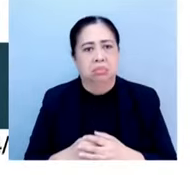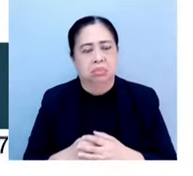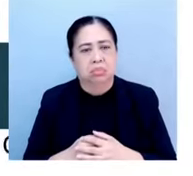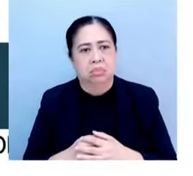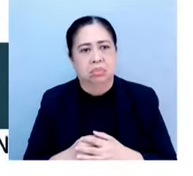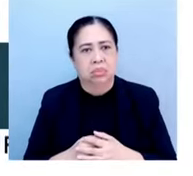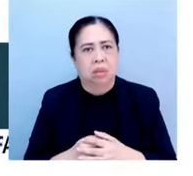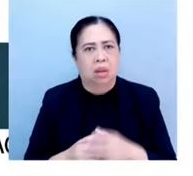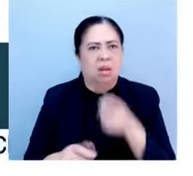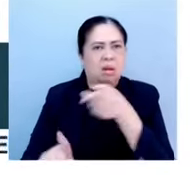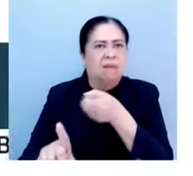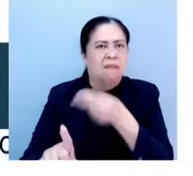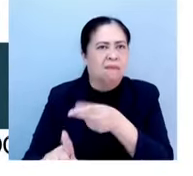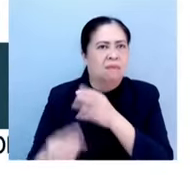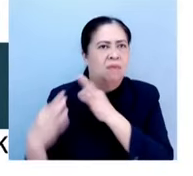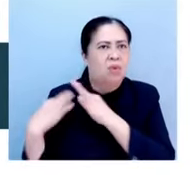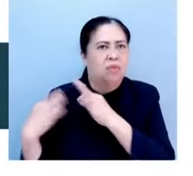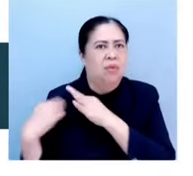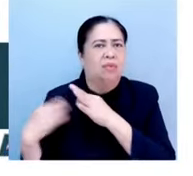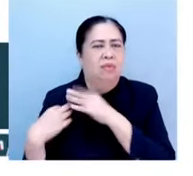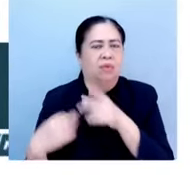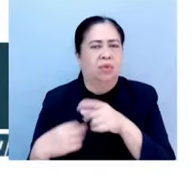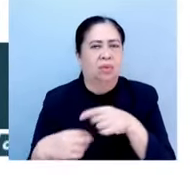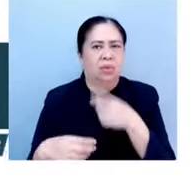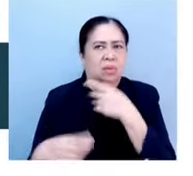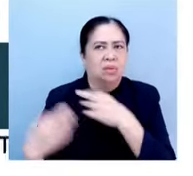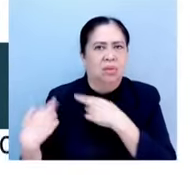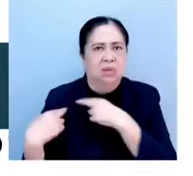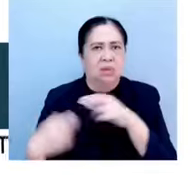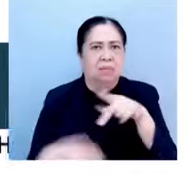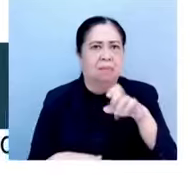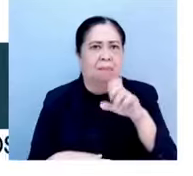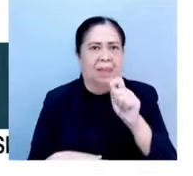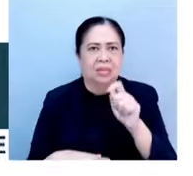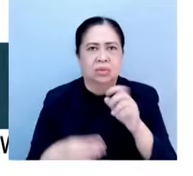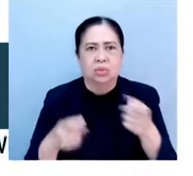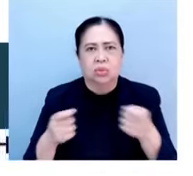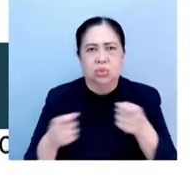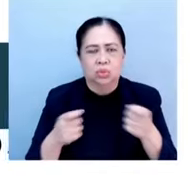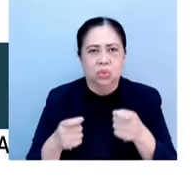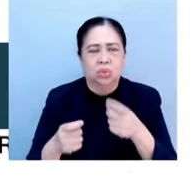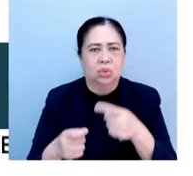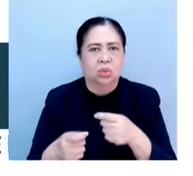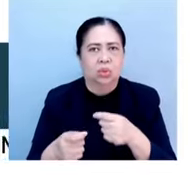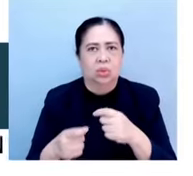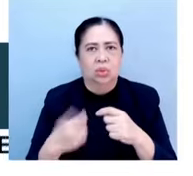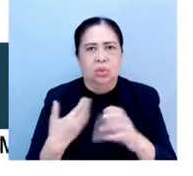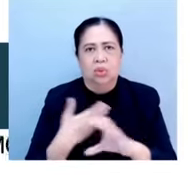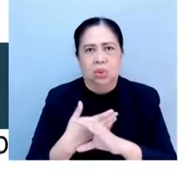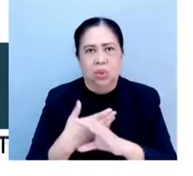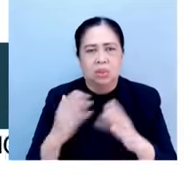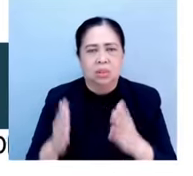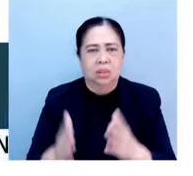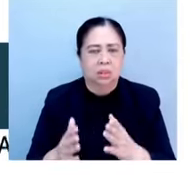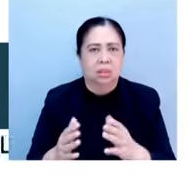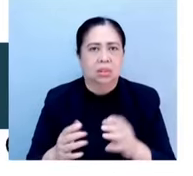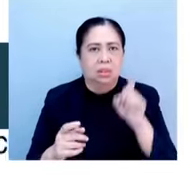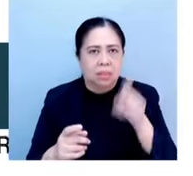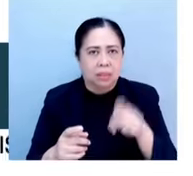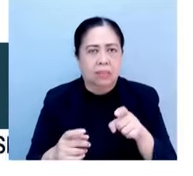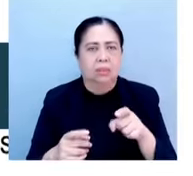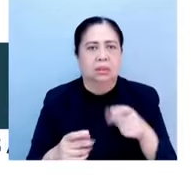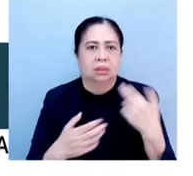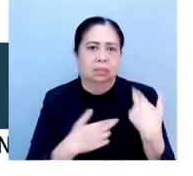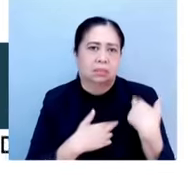maintenance operators or pest control operators, pest control contractors. But ultimately, there ought to be a question